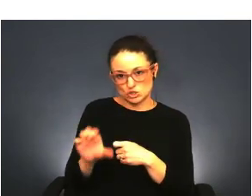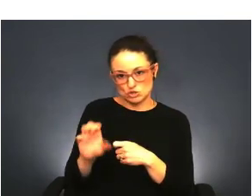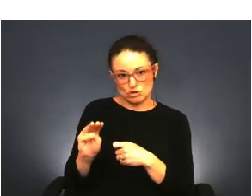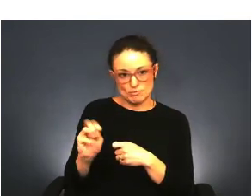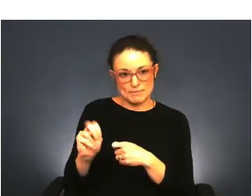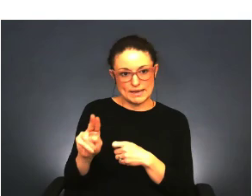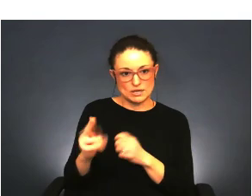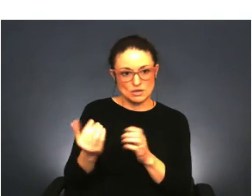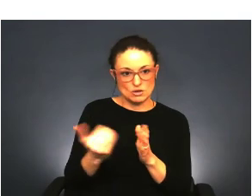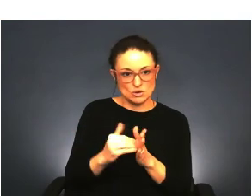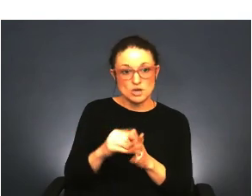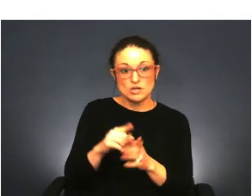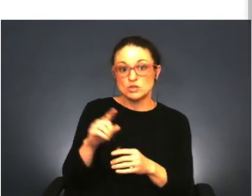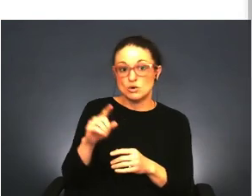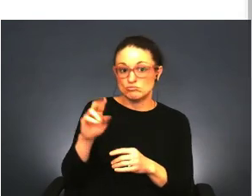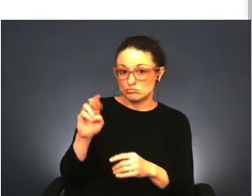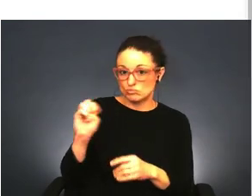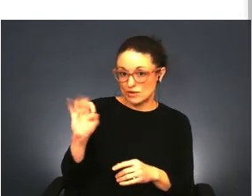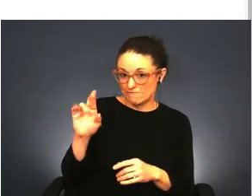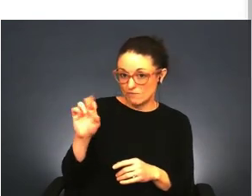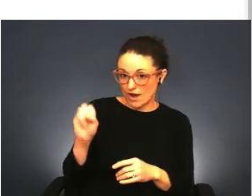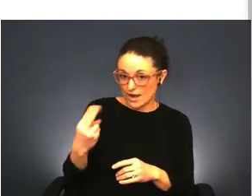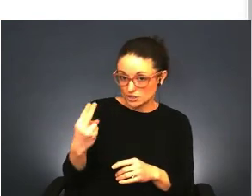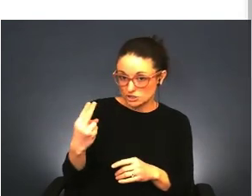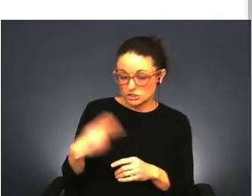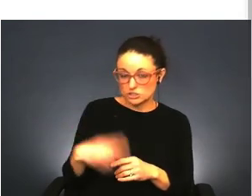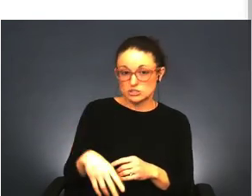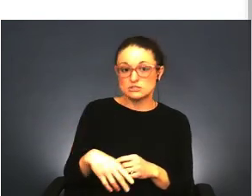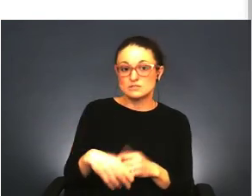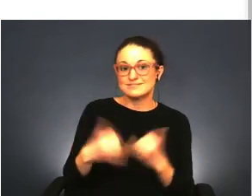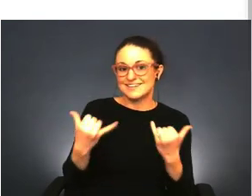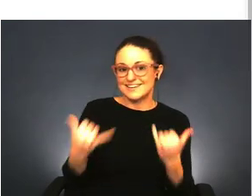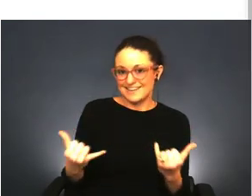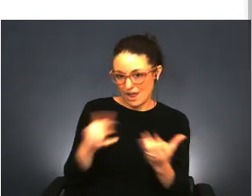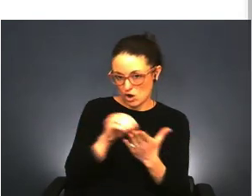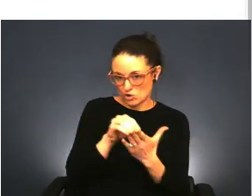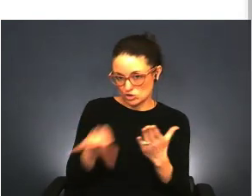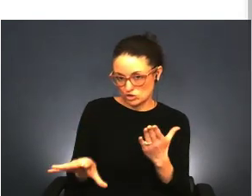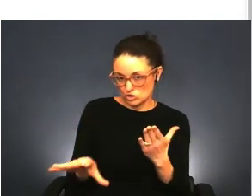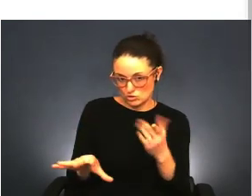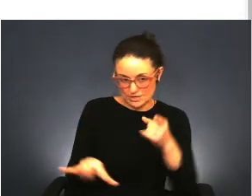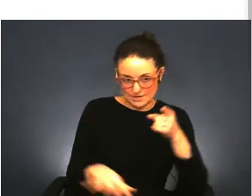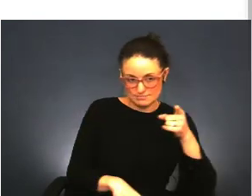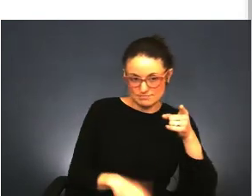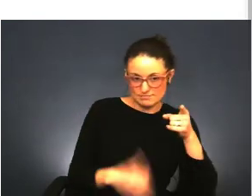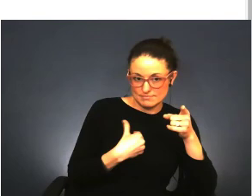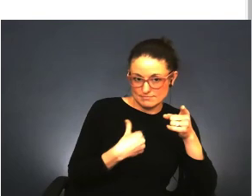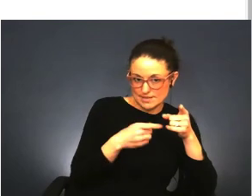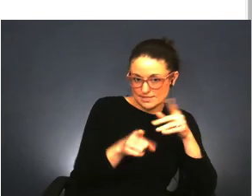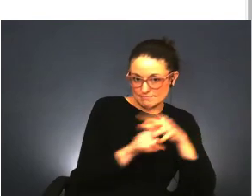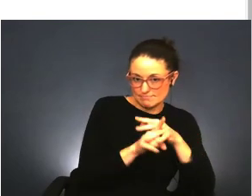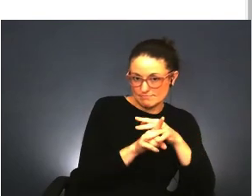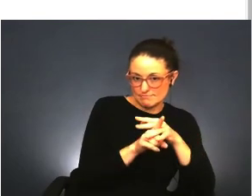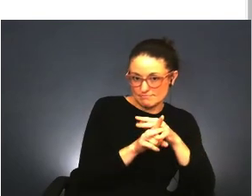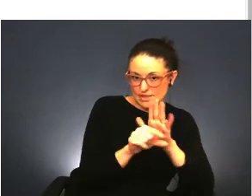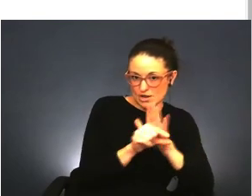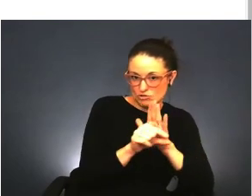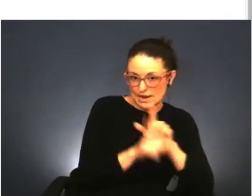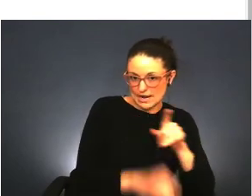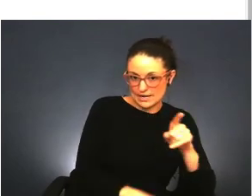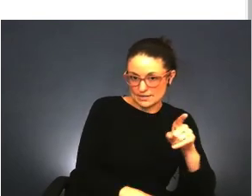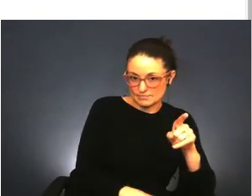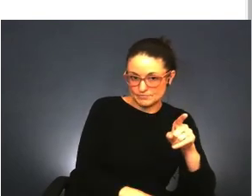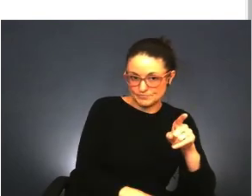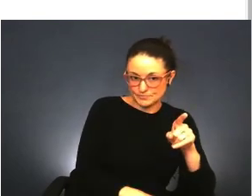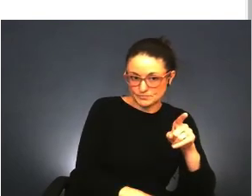hit refresh, and now this student has this grade, okay? You